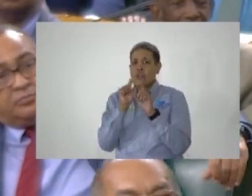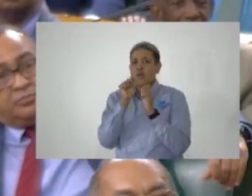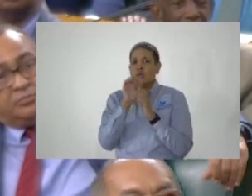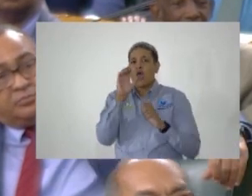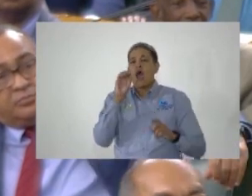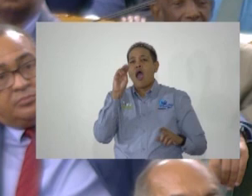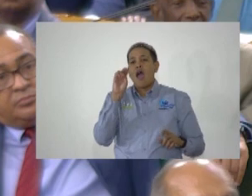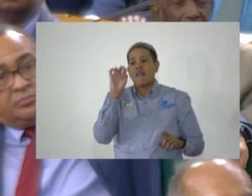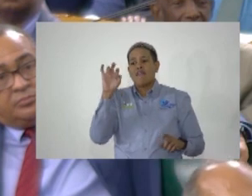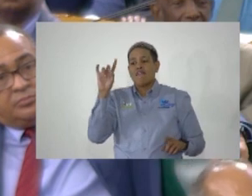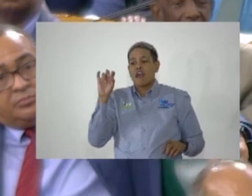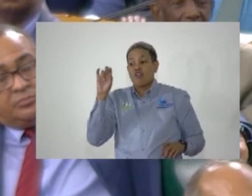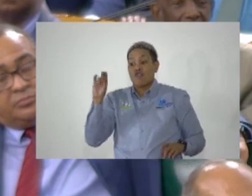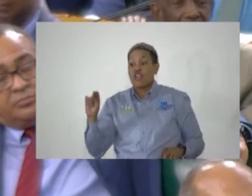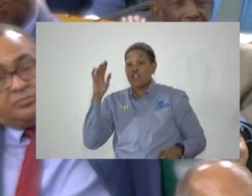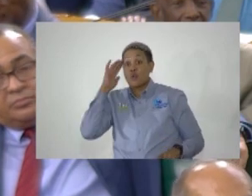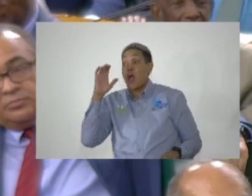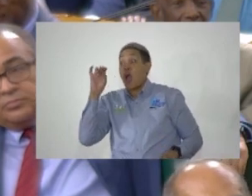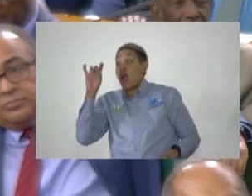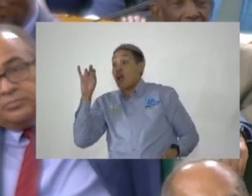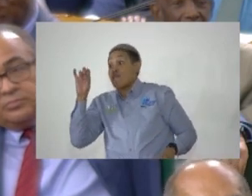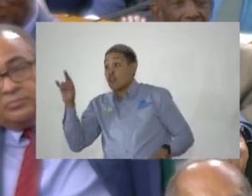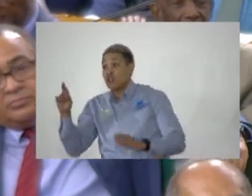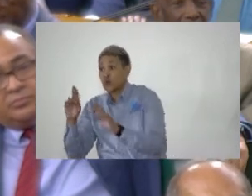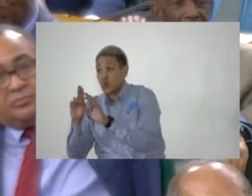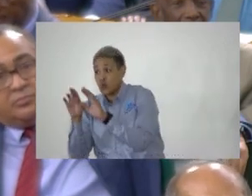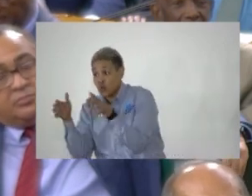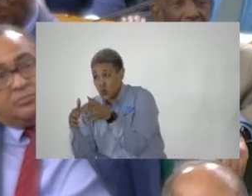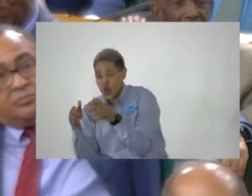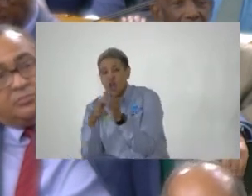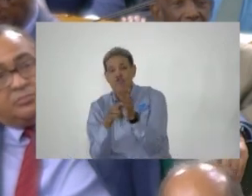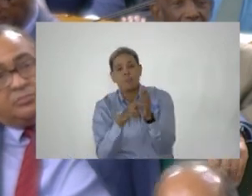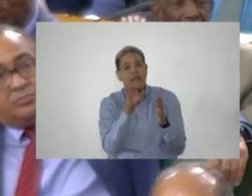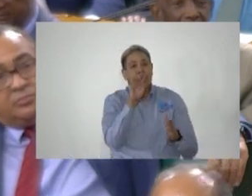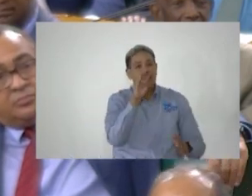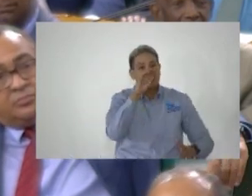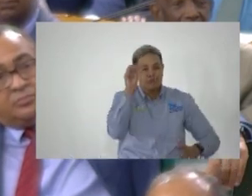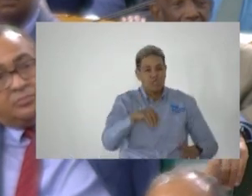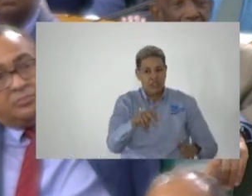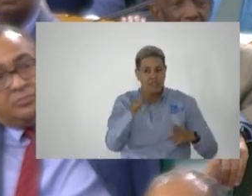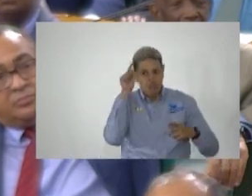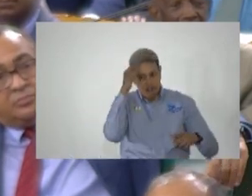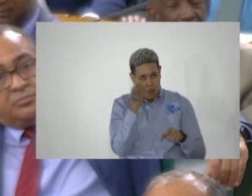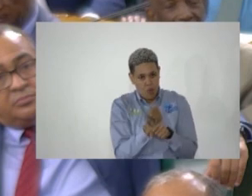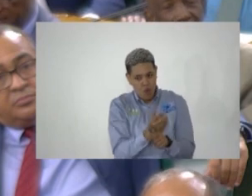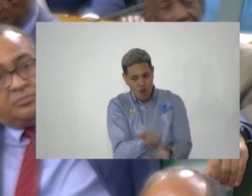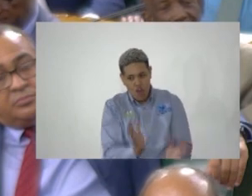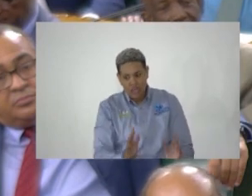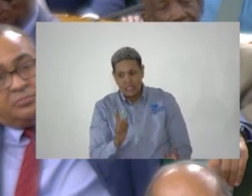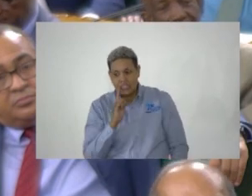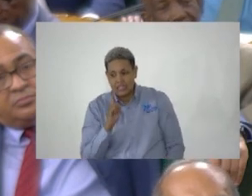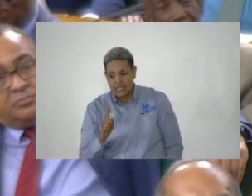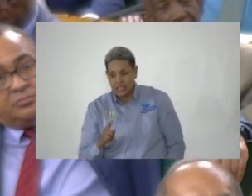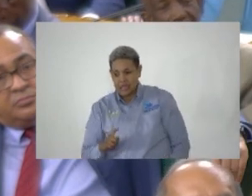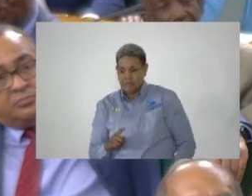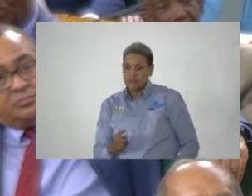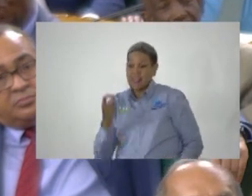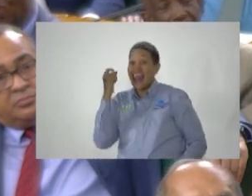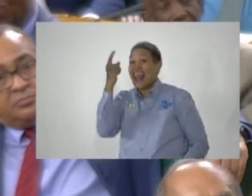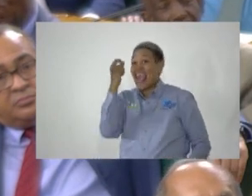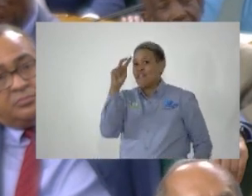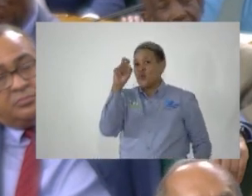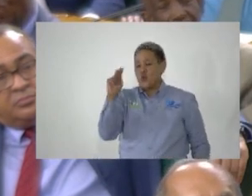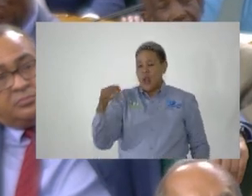the Confederation represents, the unions represent nearly 50% of public sector workers, right? And it's 11 unions in the